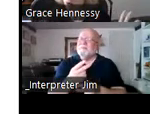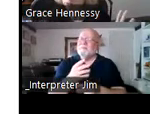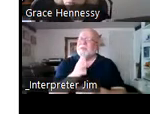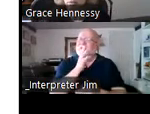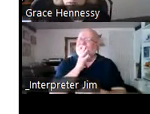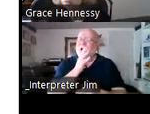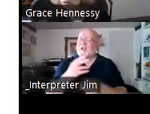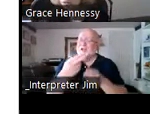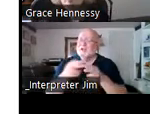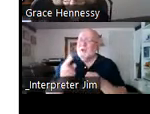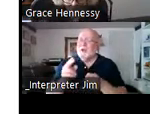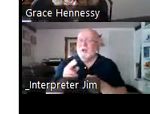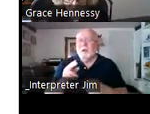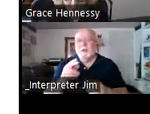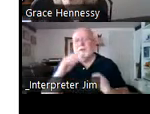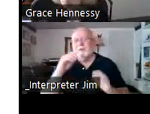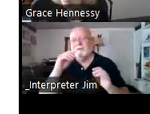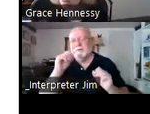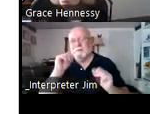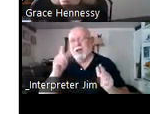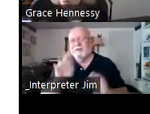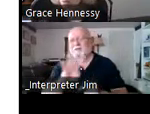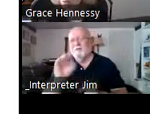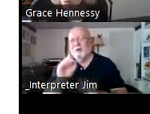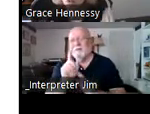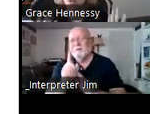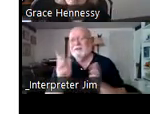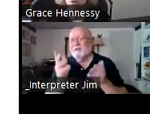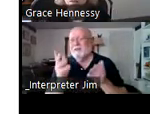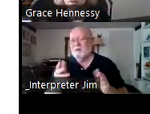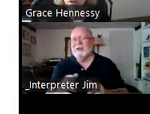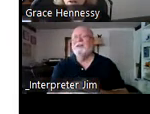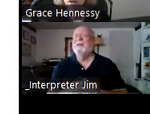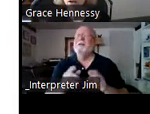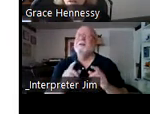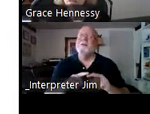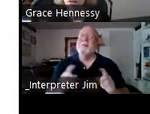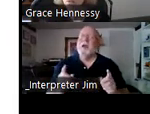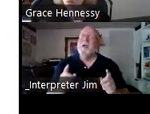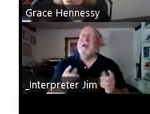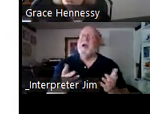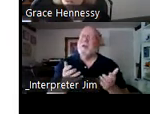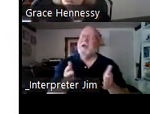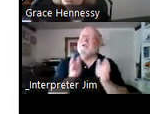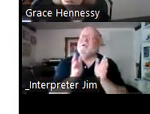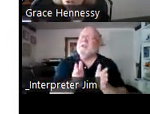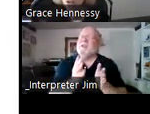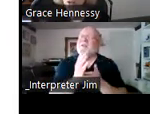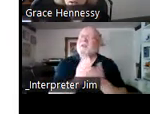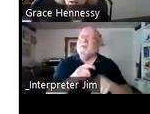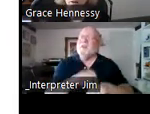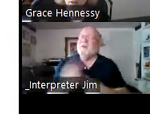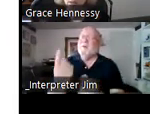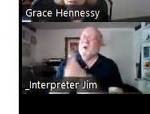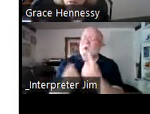probably surprised. It's 40 minutes after the hour, or pushing 45 minutes, and we're finished. But I did want to leave enough time for questions and discussion.